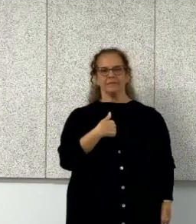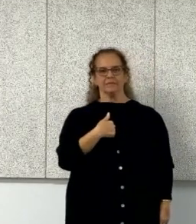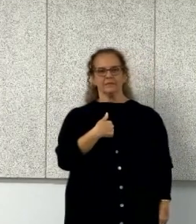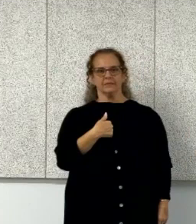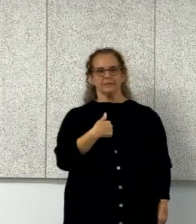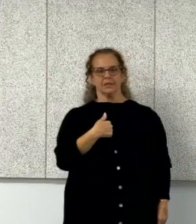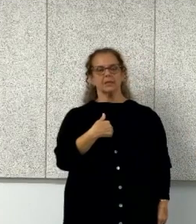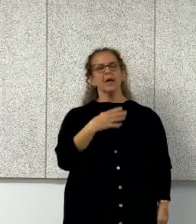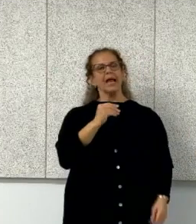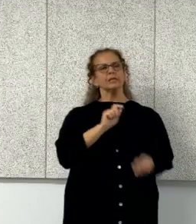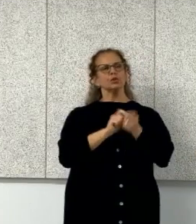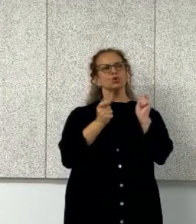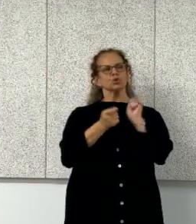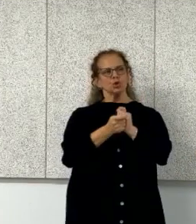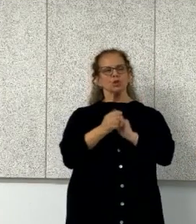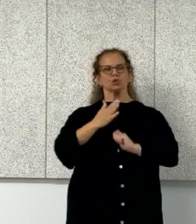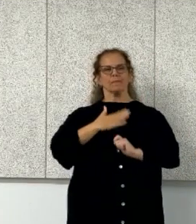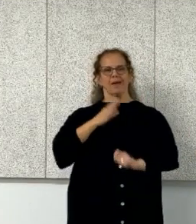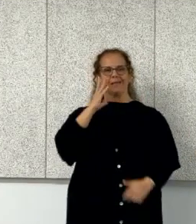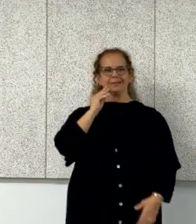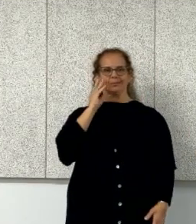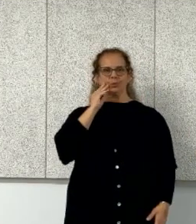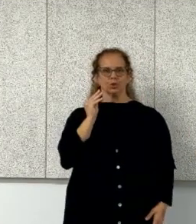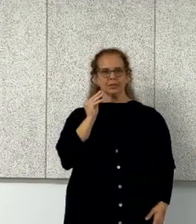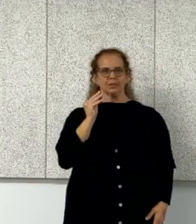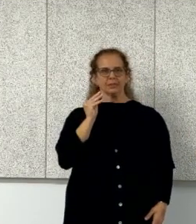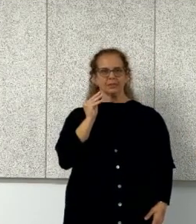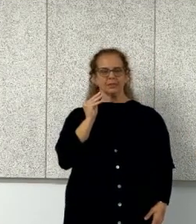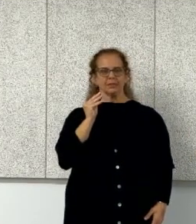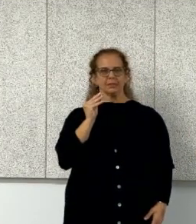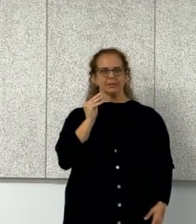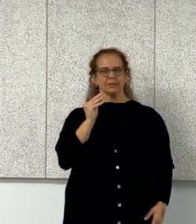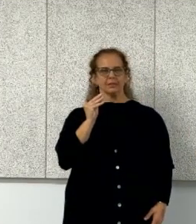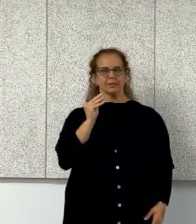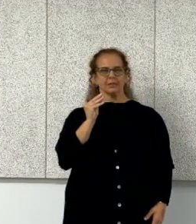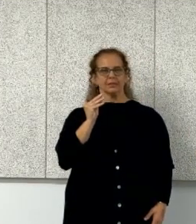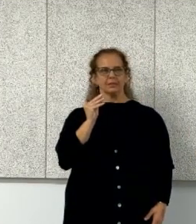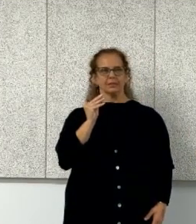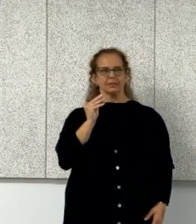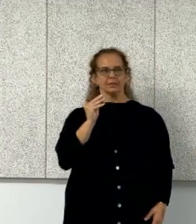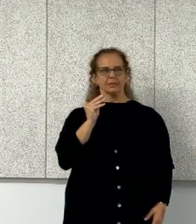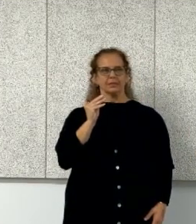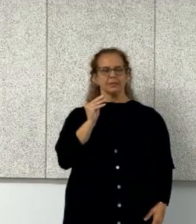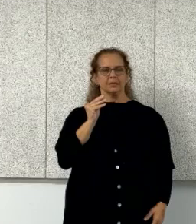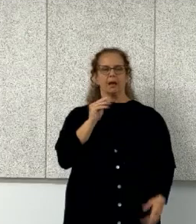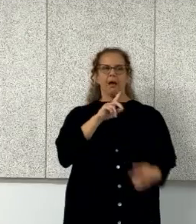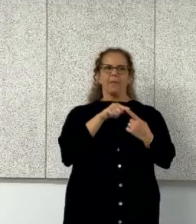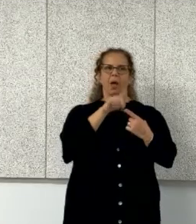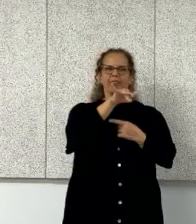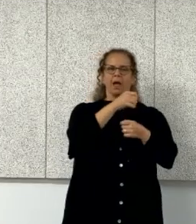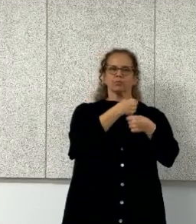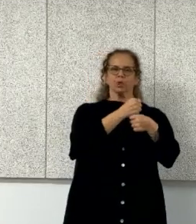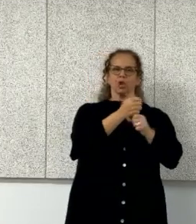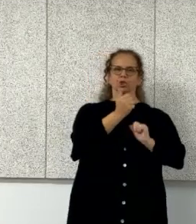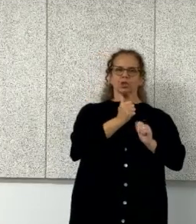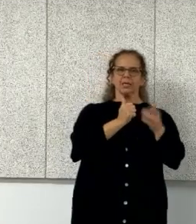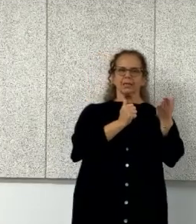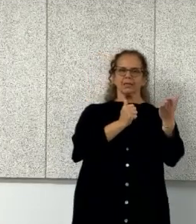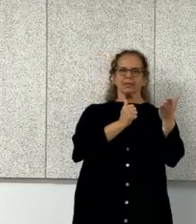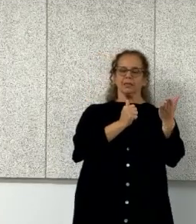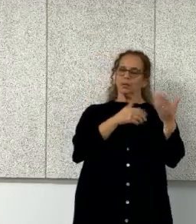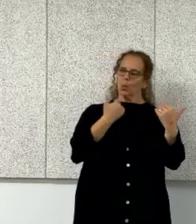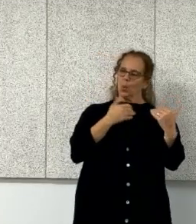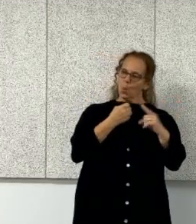and it changes my experience of that show. Like in such a huge